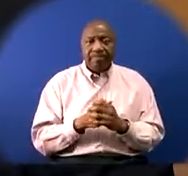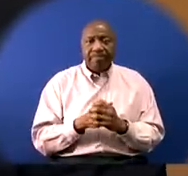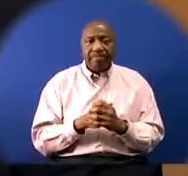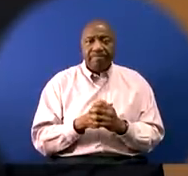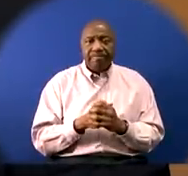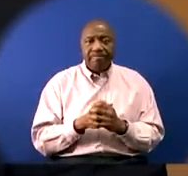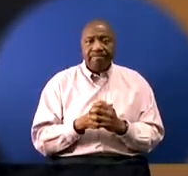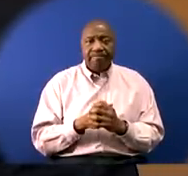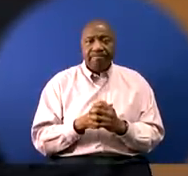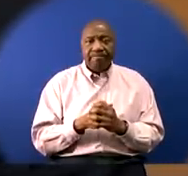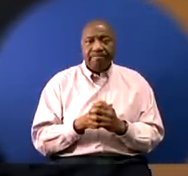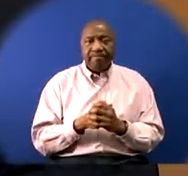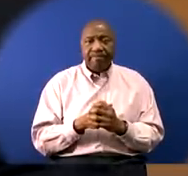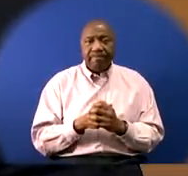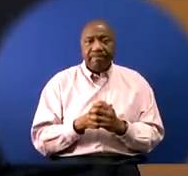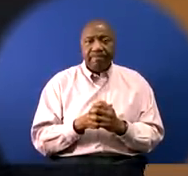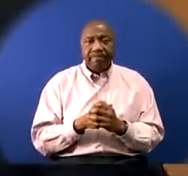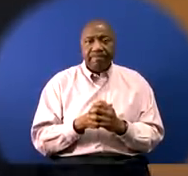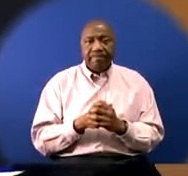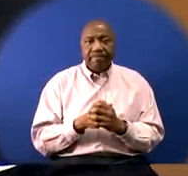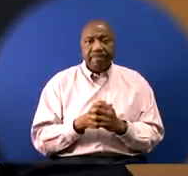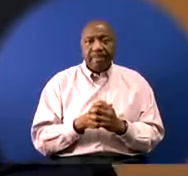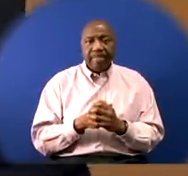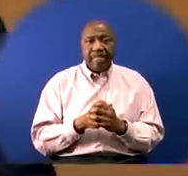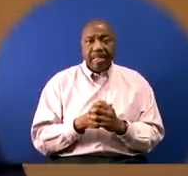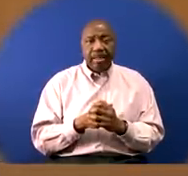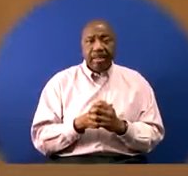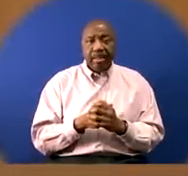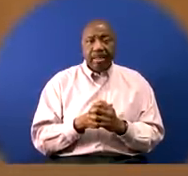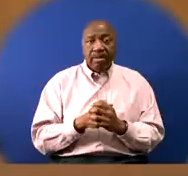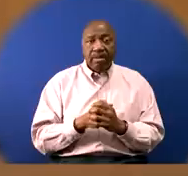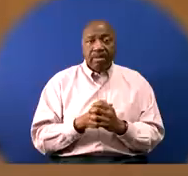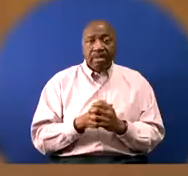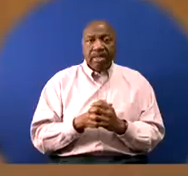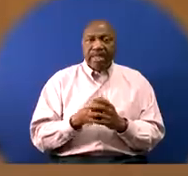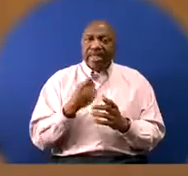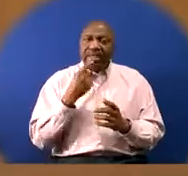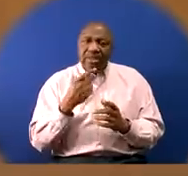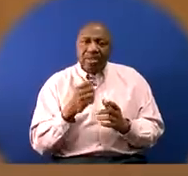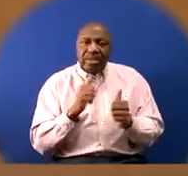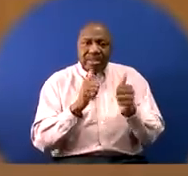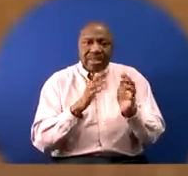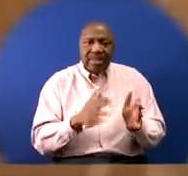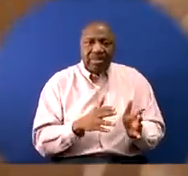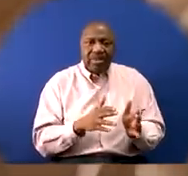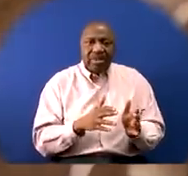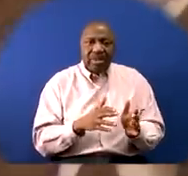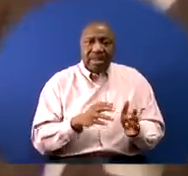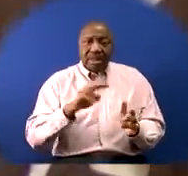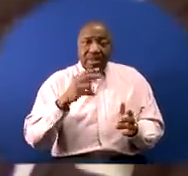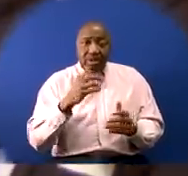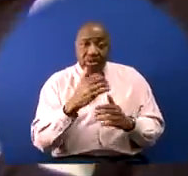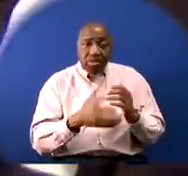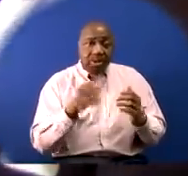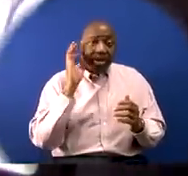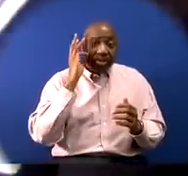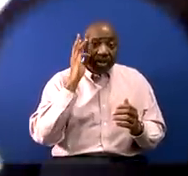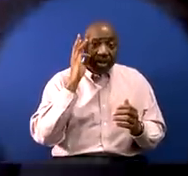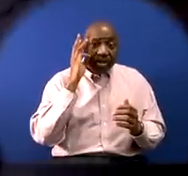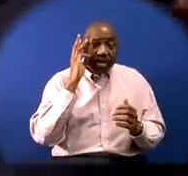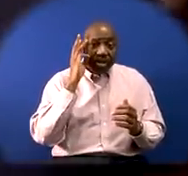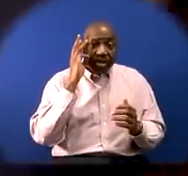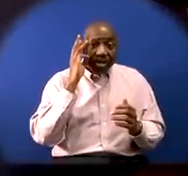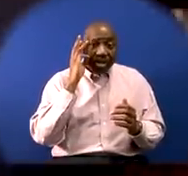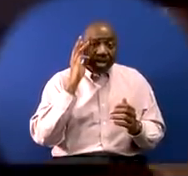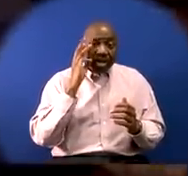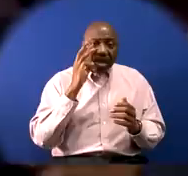bread, and wine, the fruit of the vine. And he told them that those two elements of that meal were now going